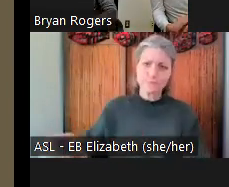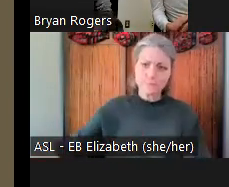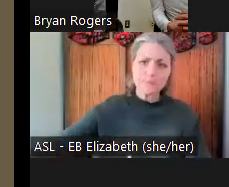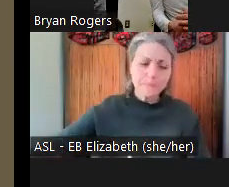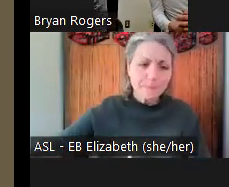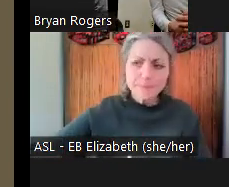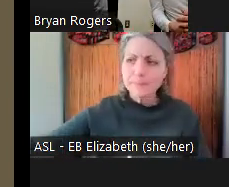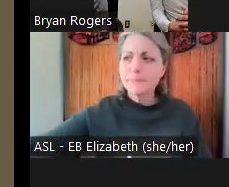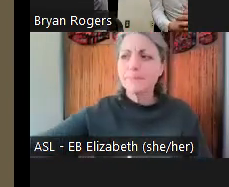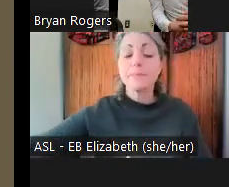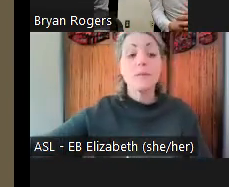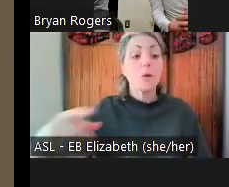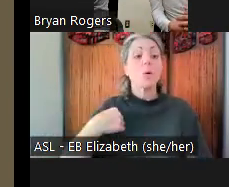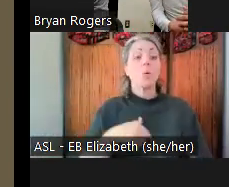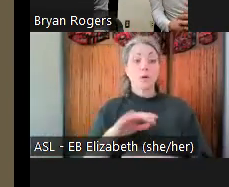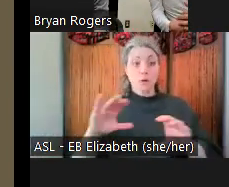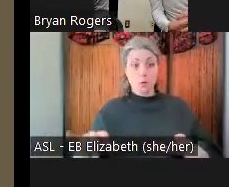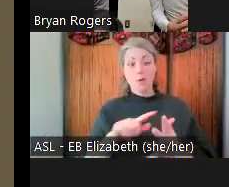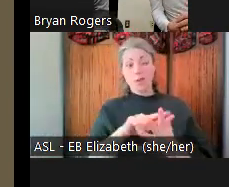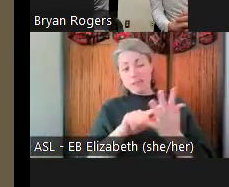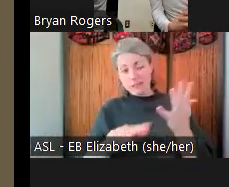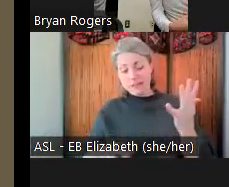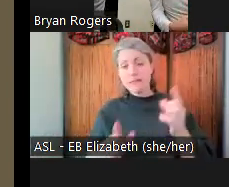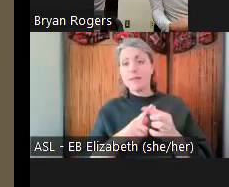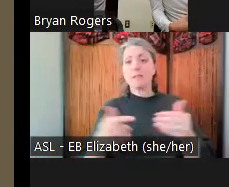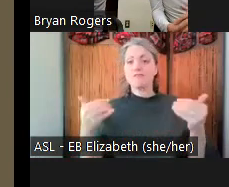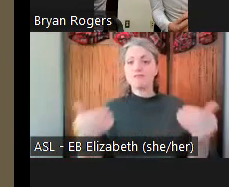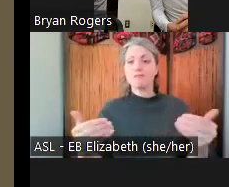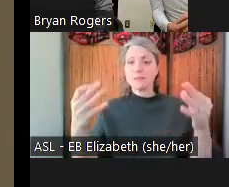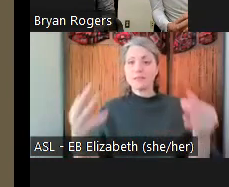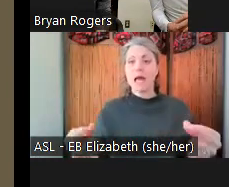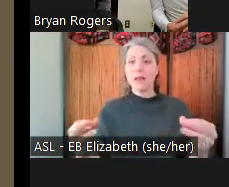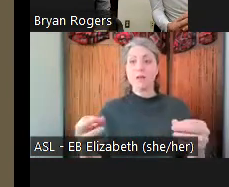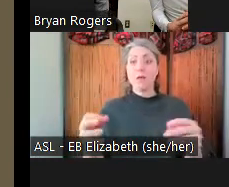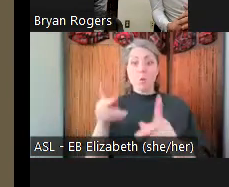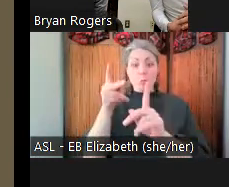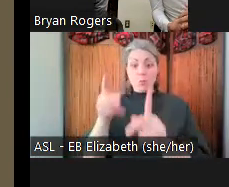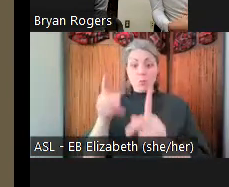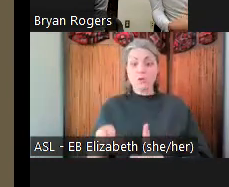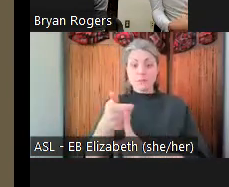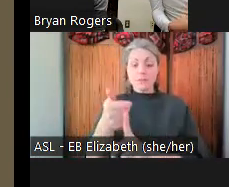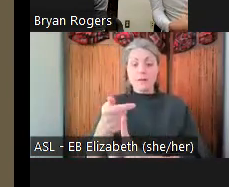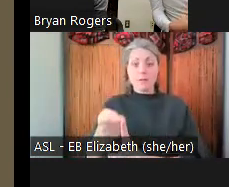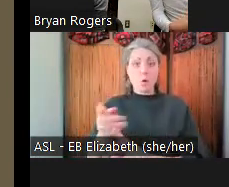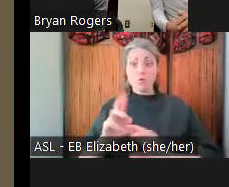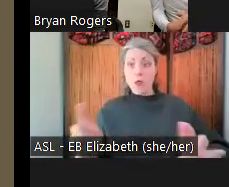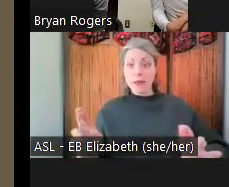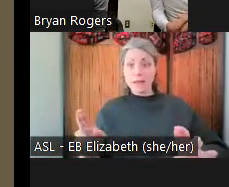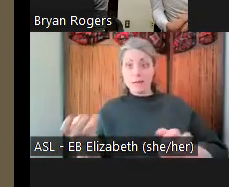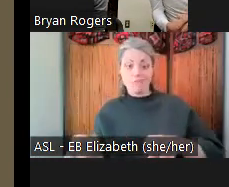So once we do that, we determine if they're ready enough through those assessments to begin the behind the wheel